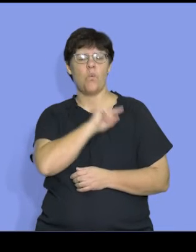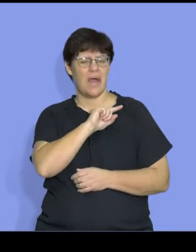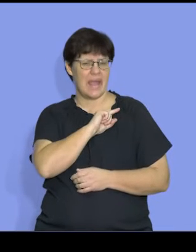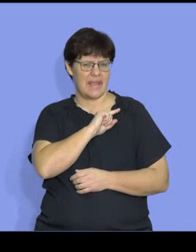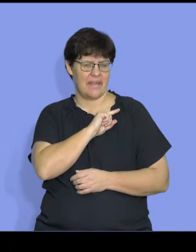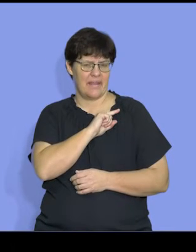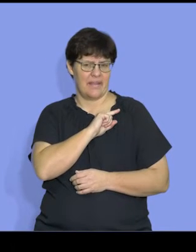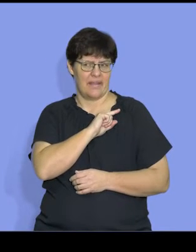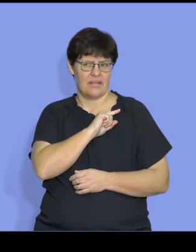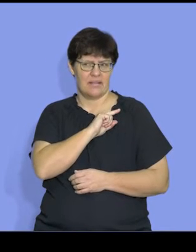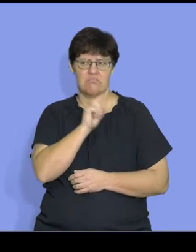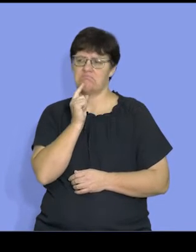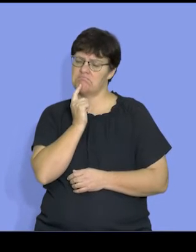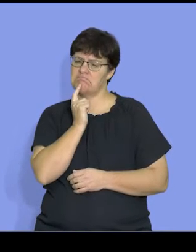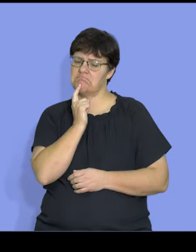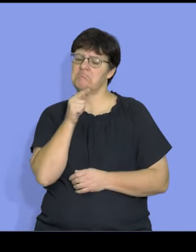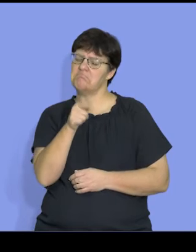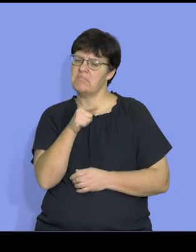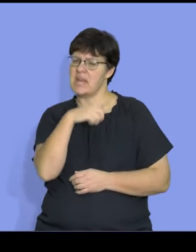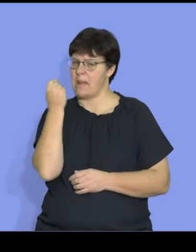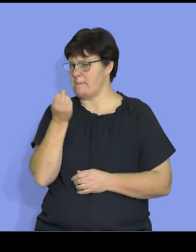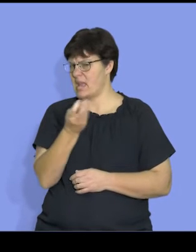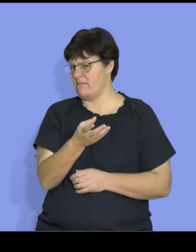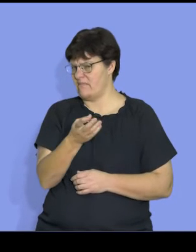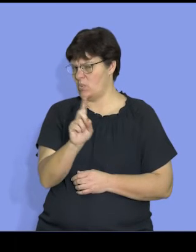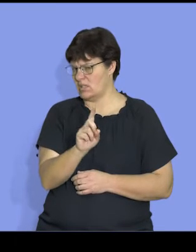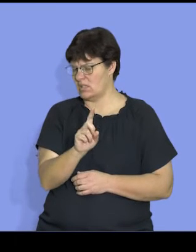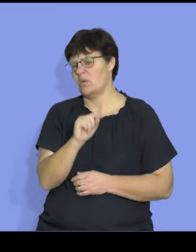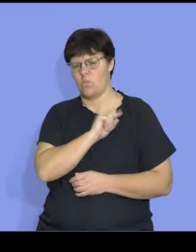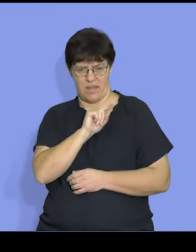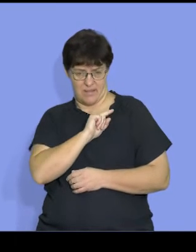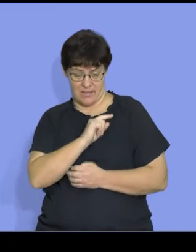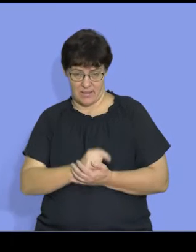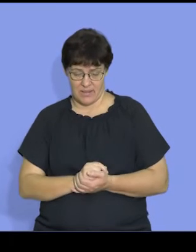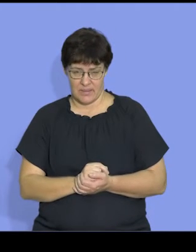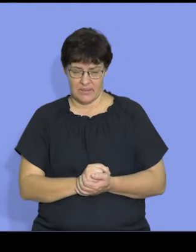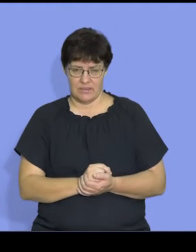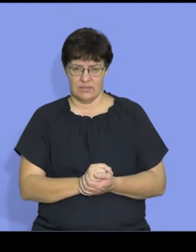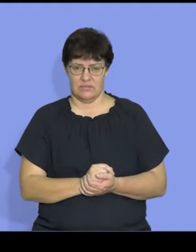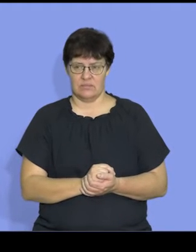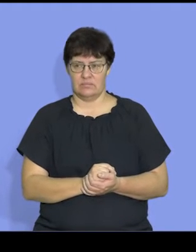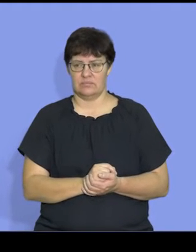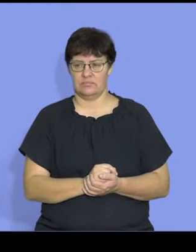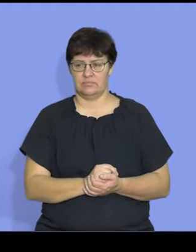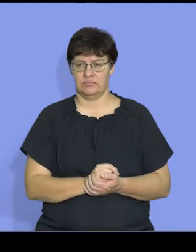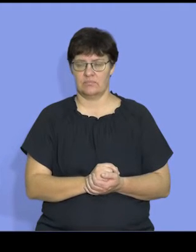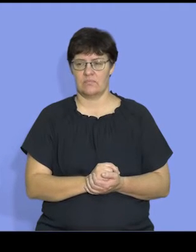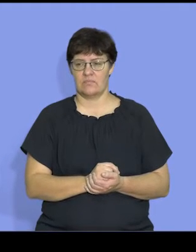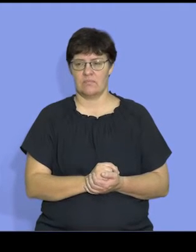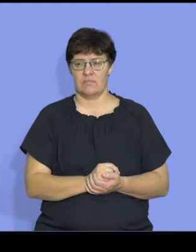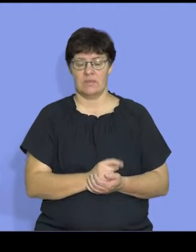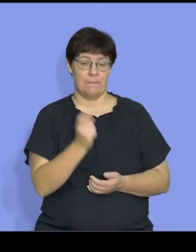why we would classify this reaction as a specific type. Right. So this is a reaction between a